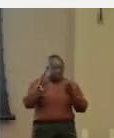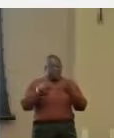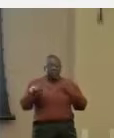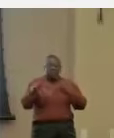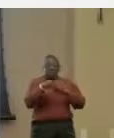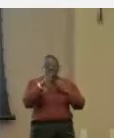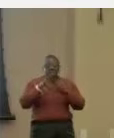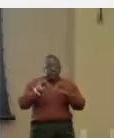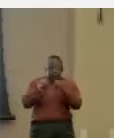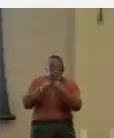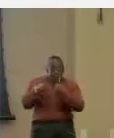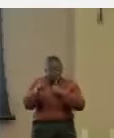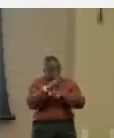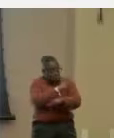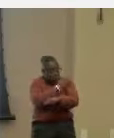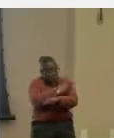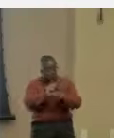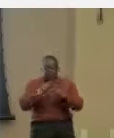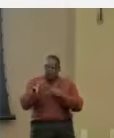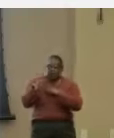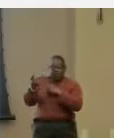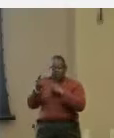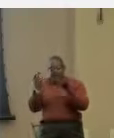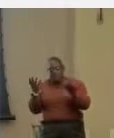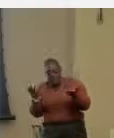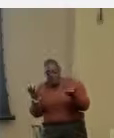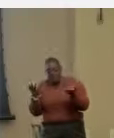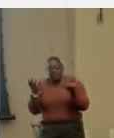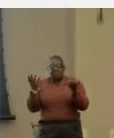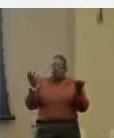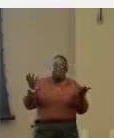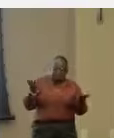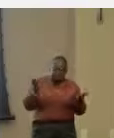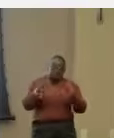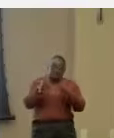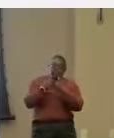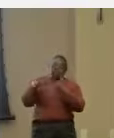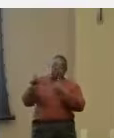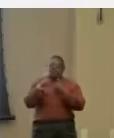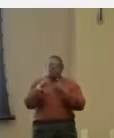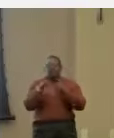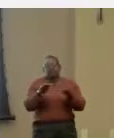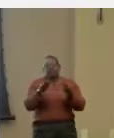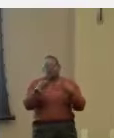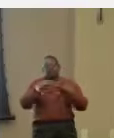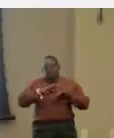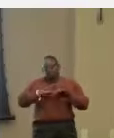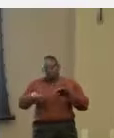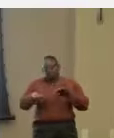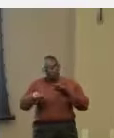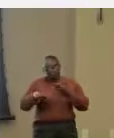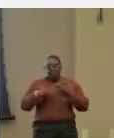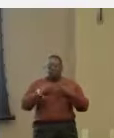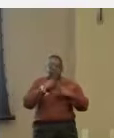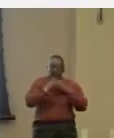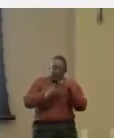challenge all my patients whenever I'm the one delivering that diagnosis, give yourself some grace. Be gentle